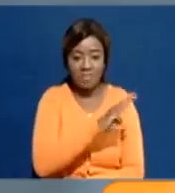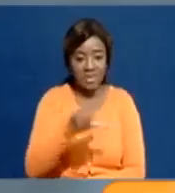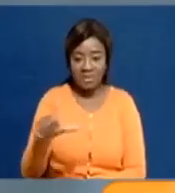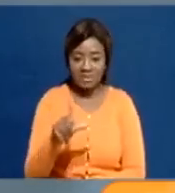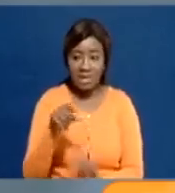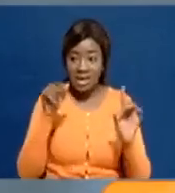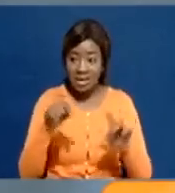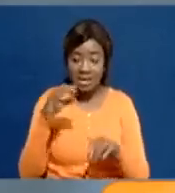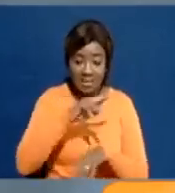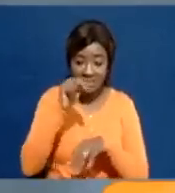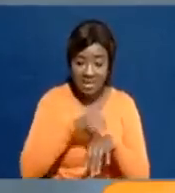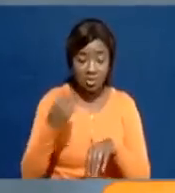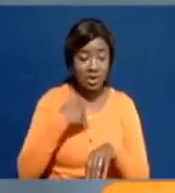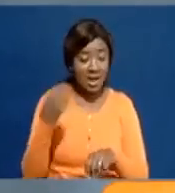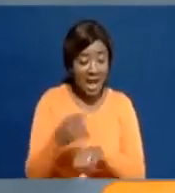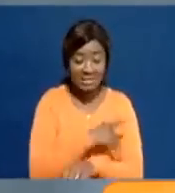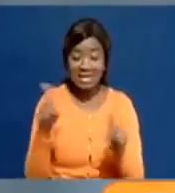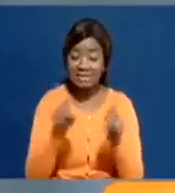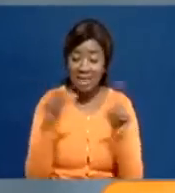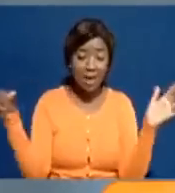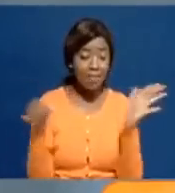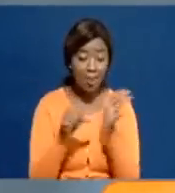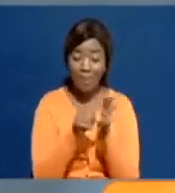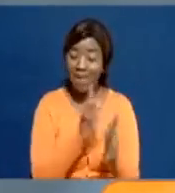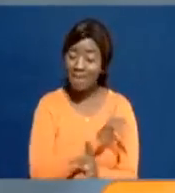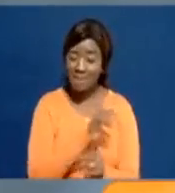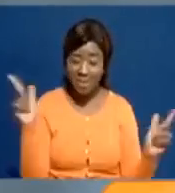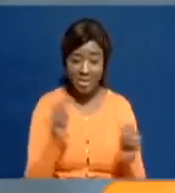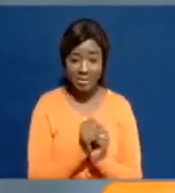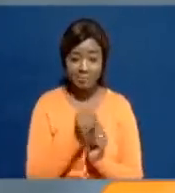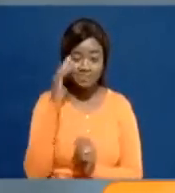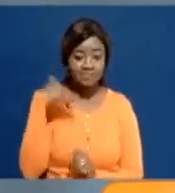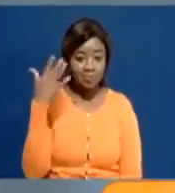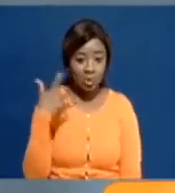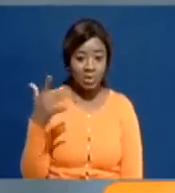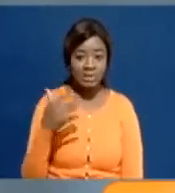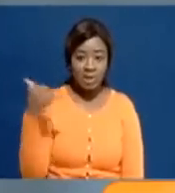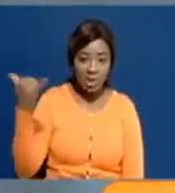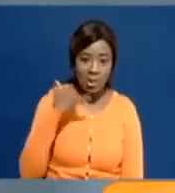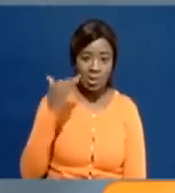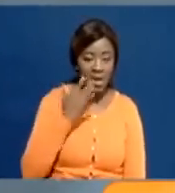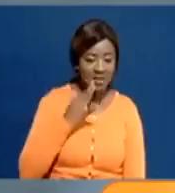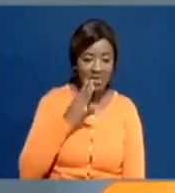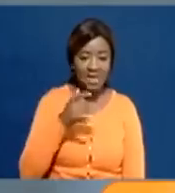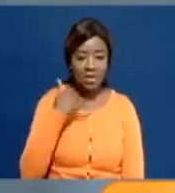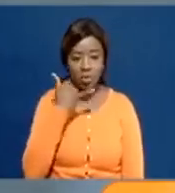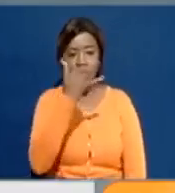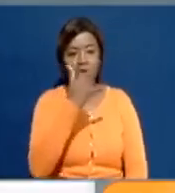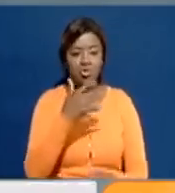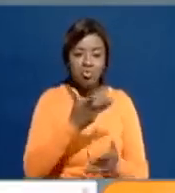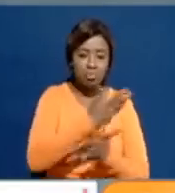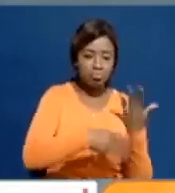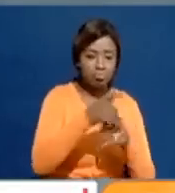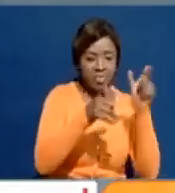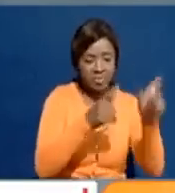don't understand it. Because every single day, I want to assure you, I get a call to walk with a survivor or somebody who's just been diagnosed. Every